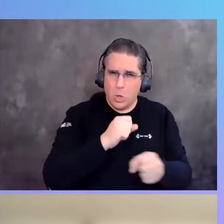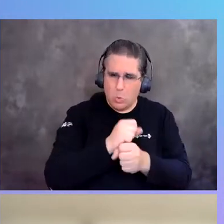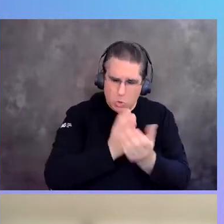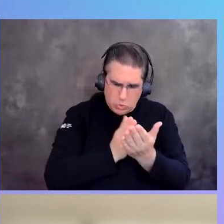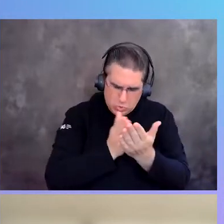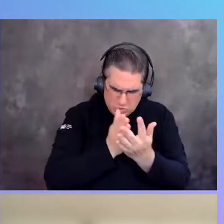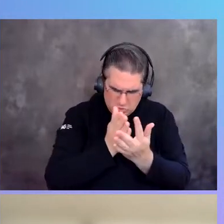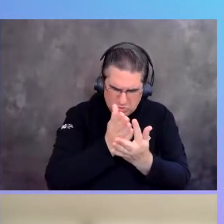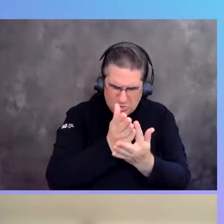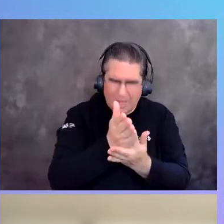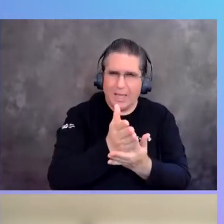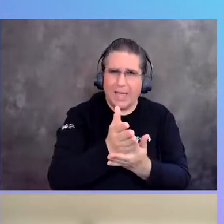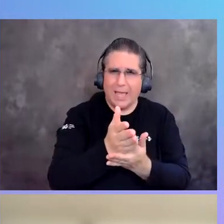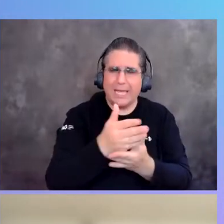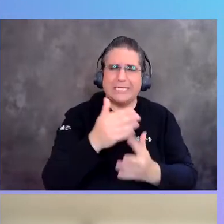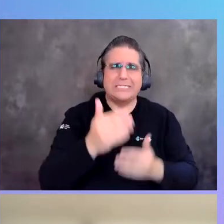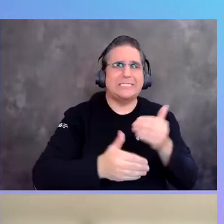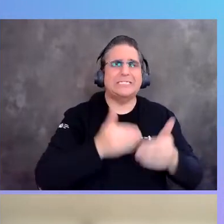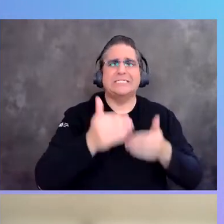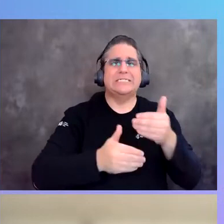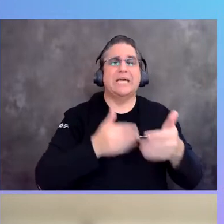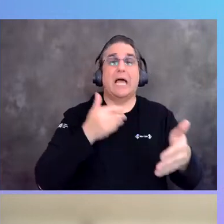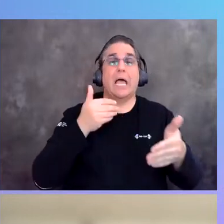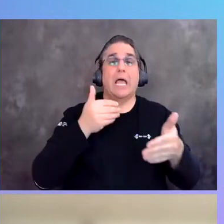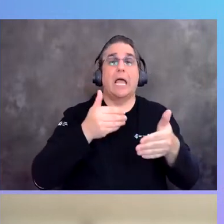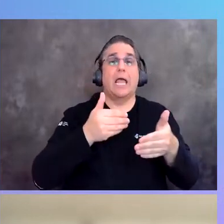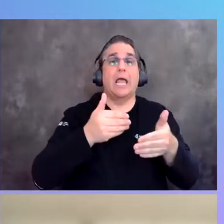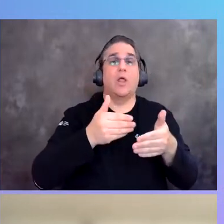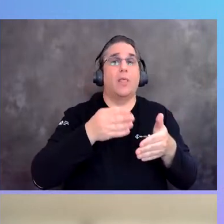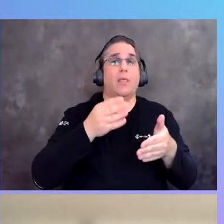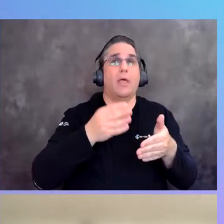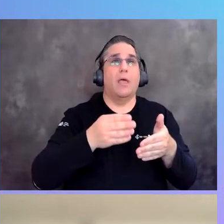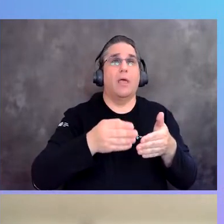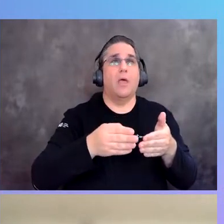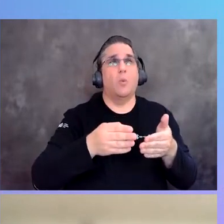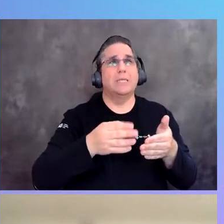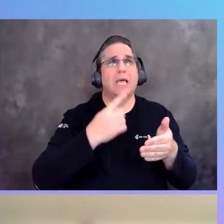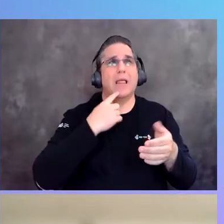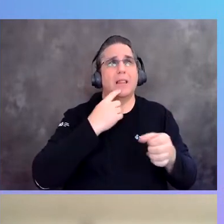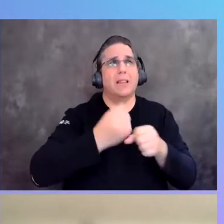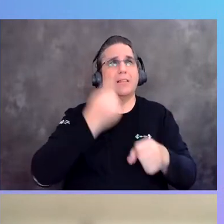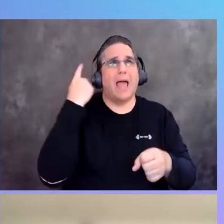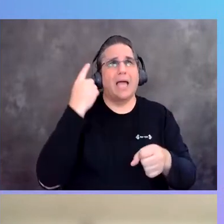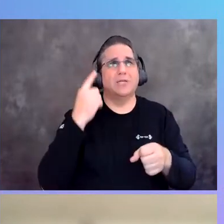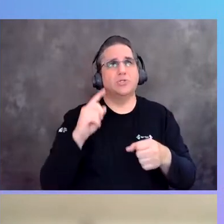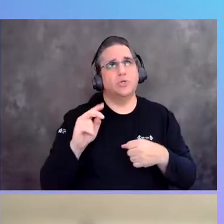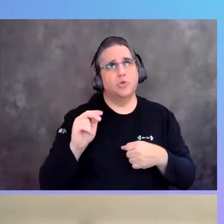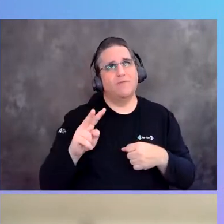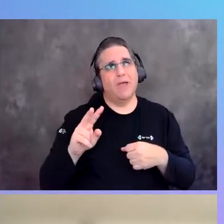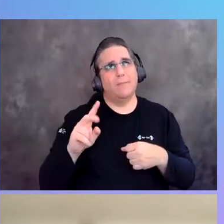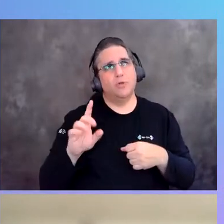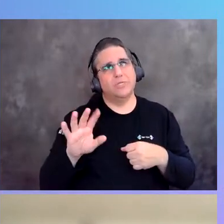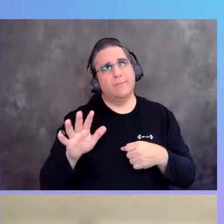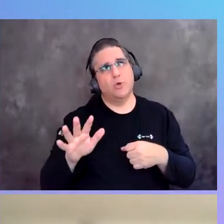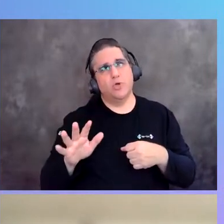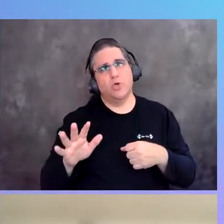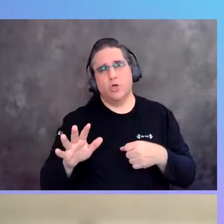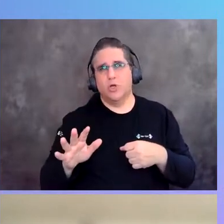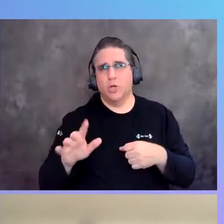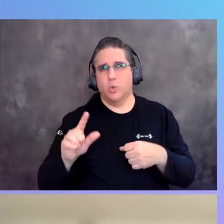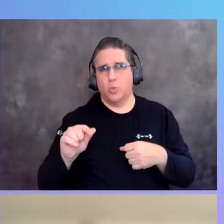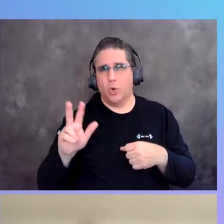up towards, I guess, towards the end and up to the end of last year. So on to the end of December